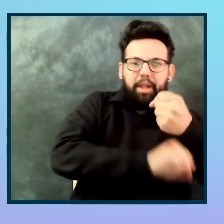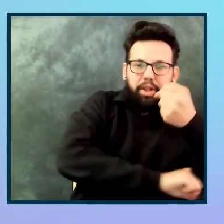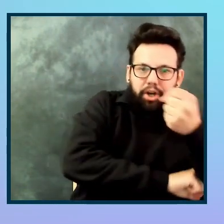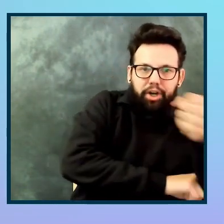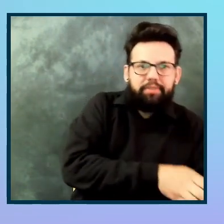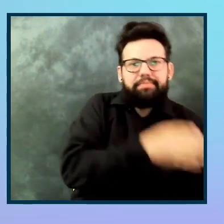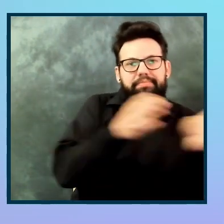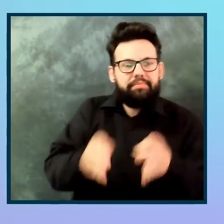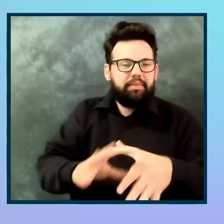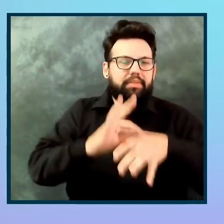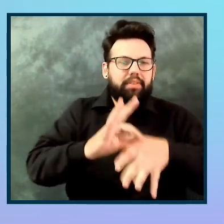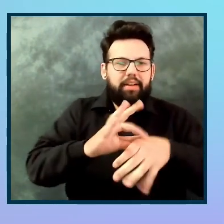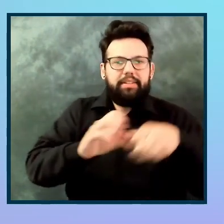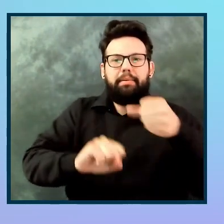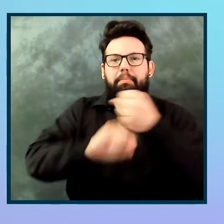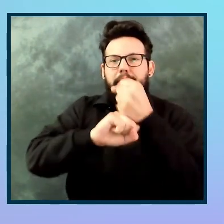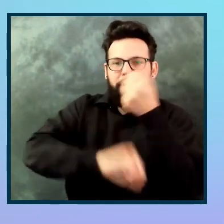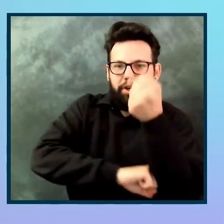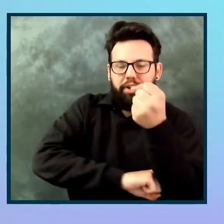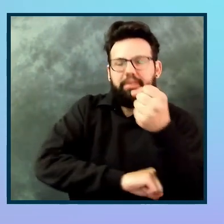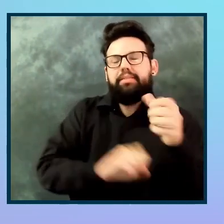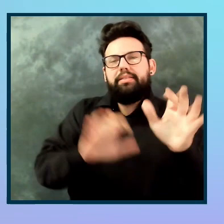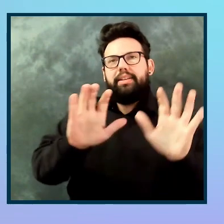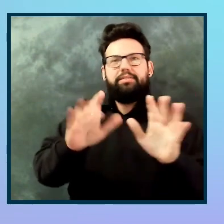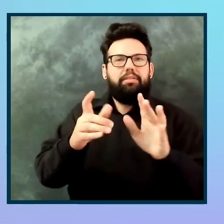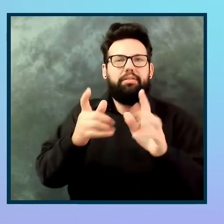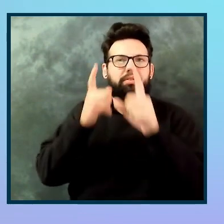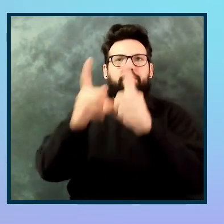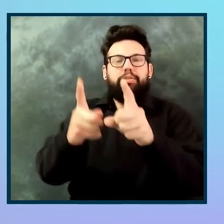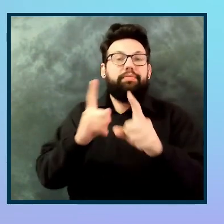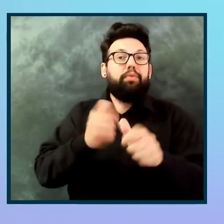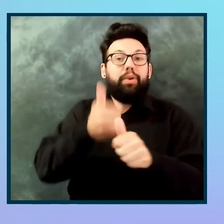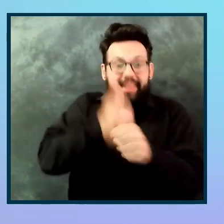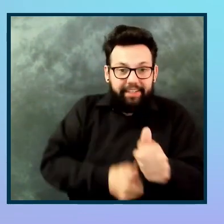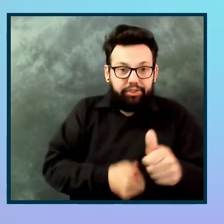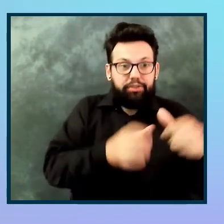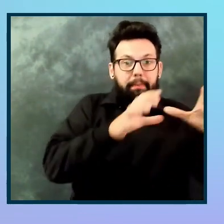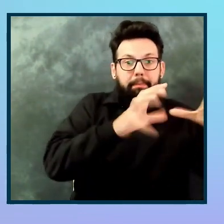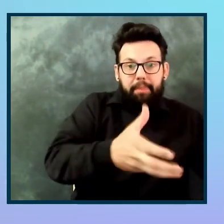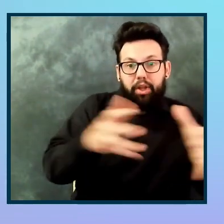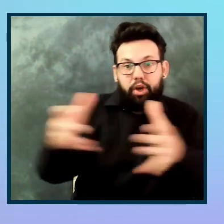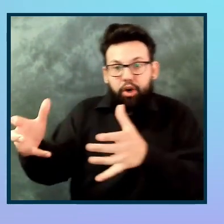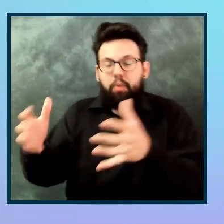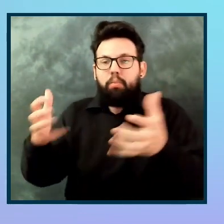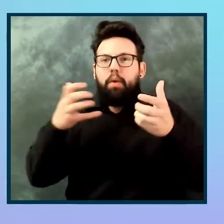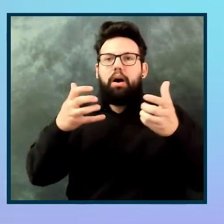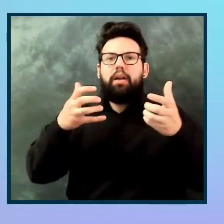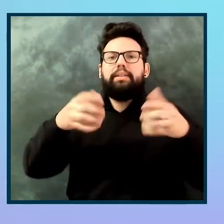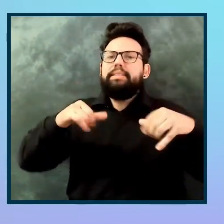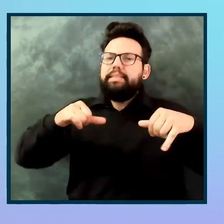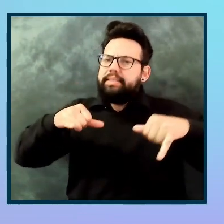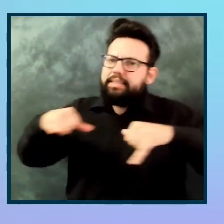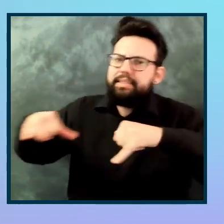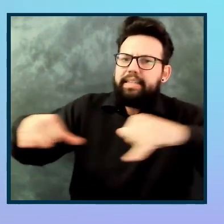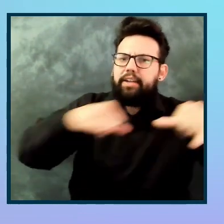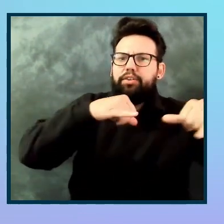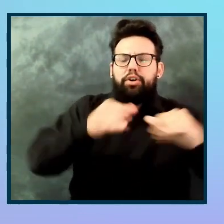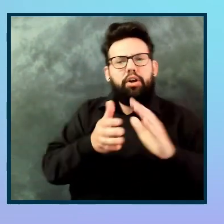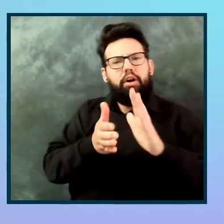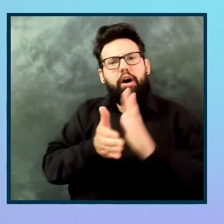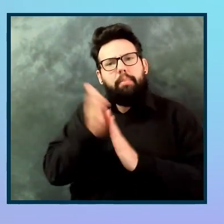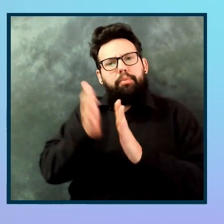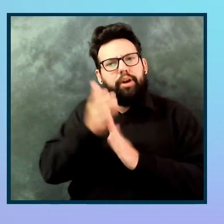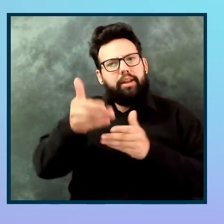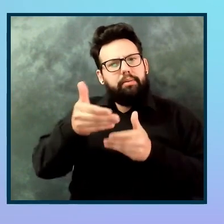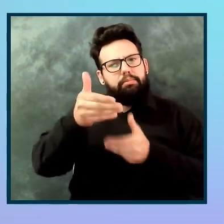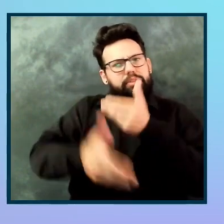idea is that across all these pillars, we want to have the same standard operating procedures. And that's where kind of the guidelines and the guardrails come into play.